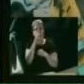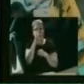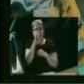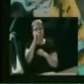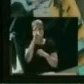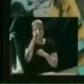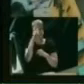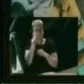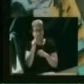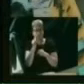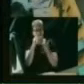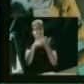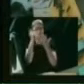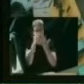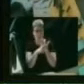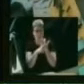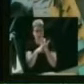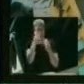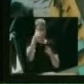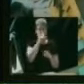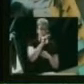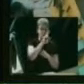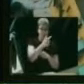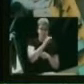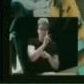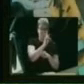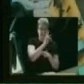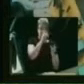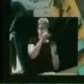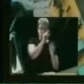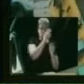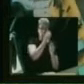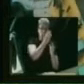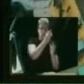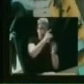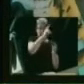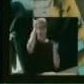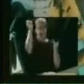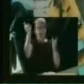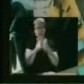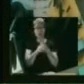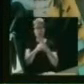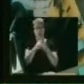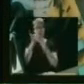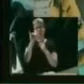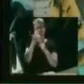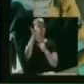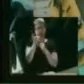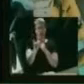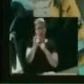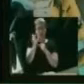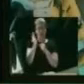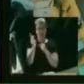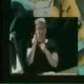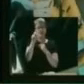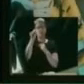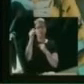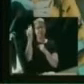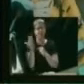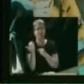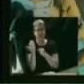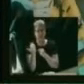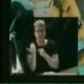Broad Residency Program for the period beginning August 25th, 2014 and ending July 30th,